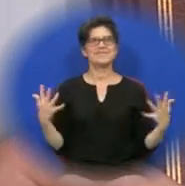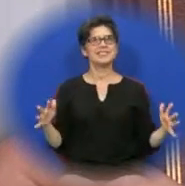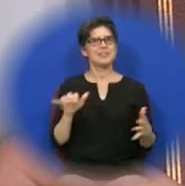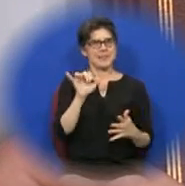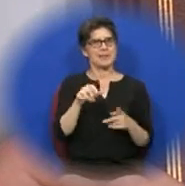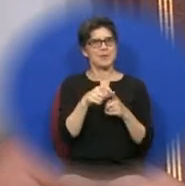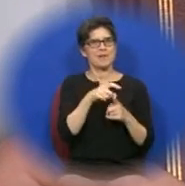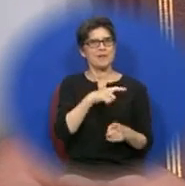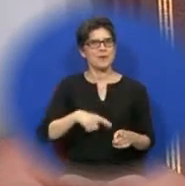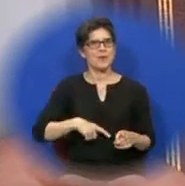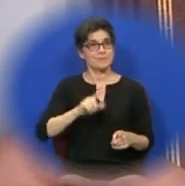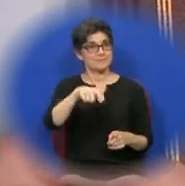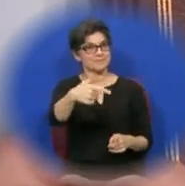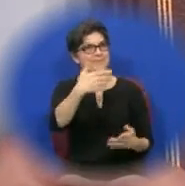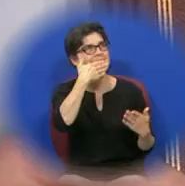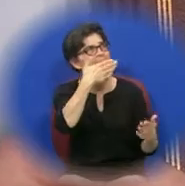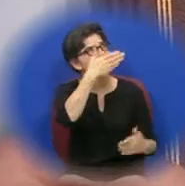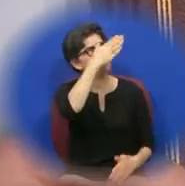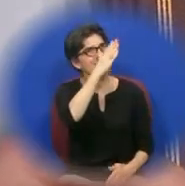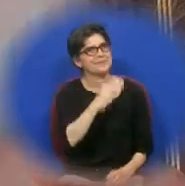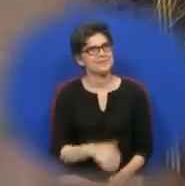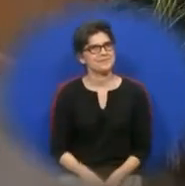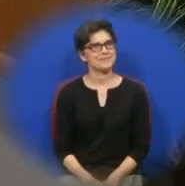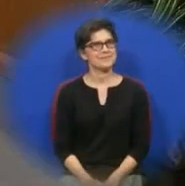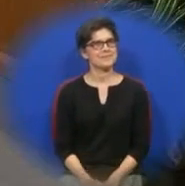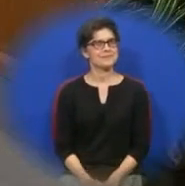Lord. Thanks be to God.